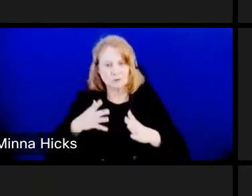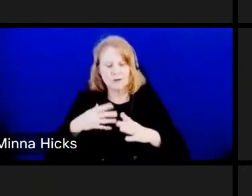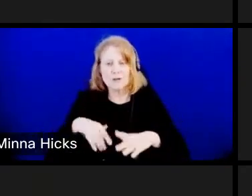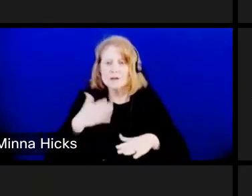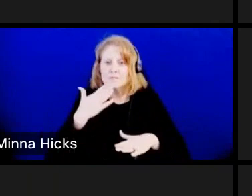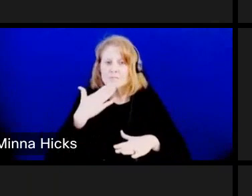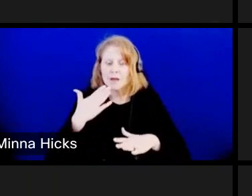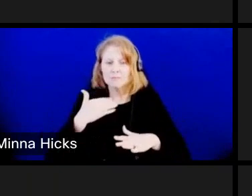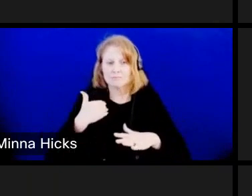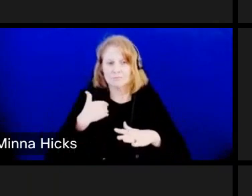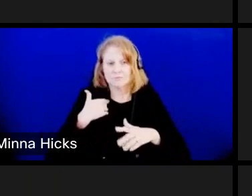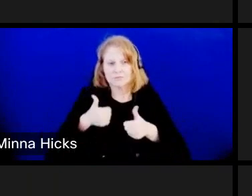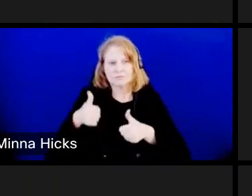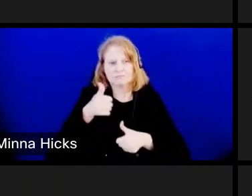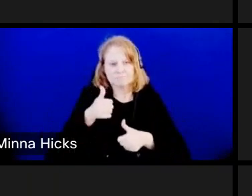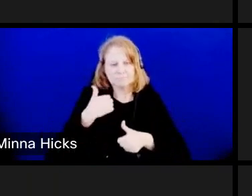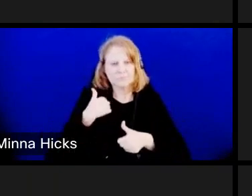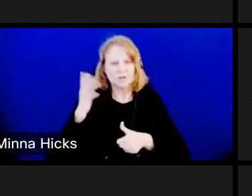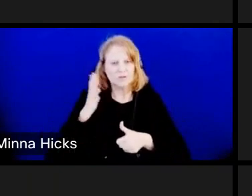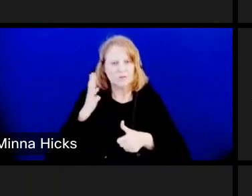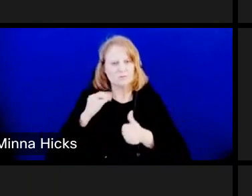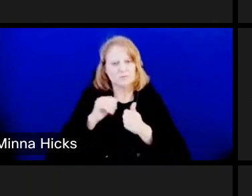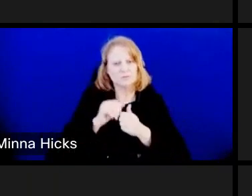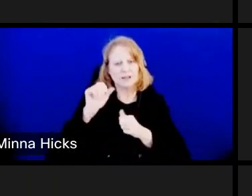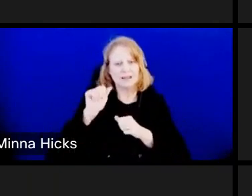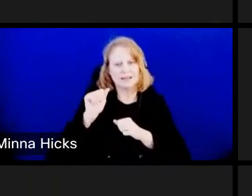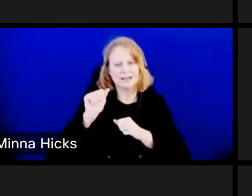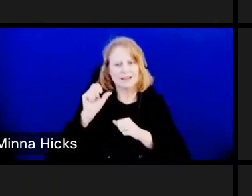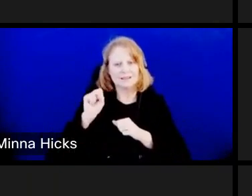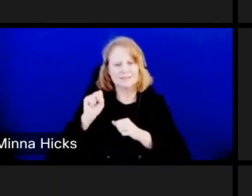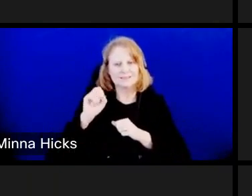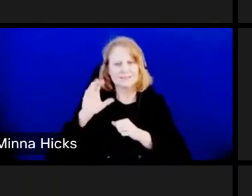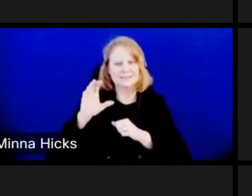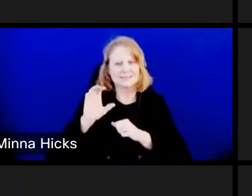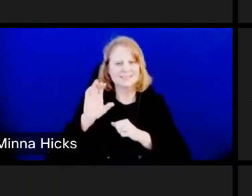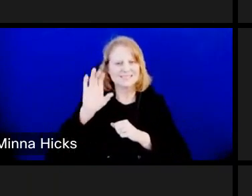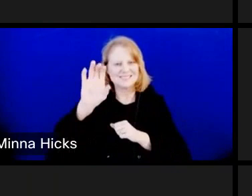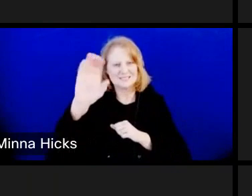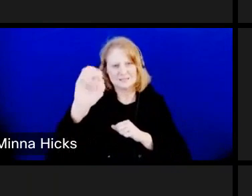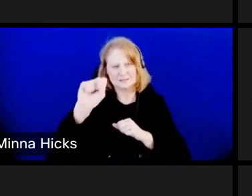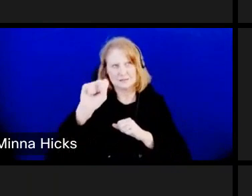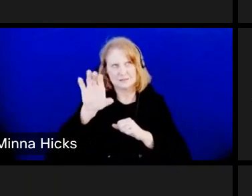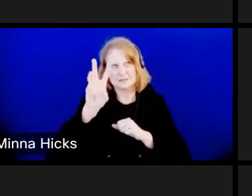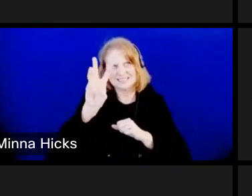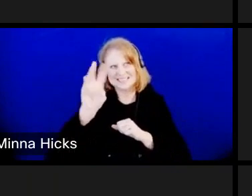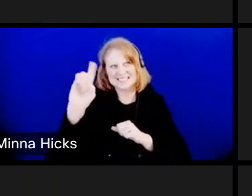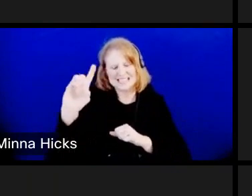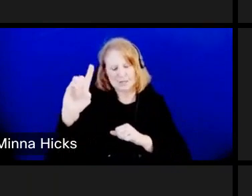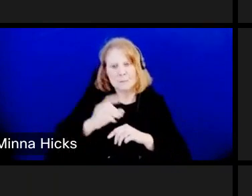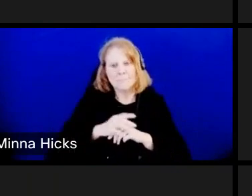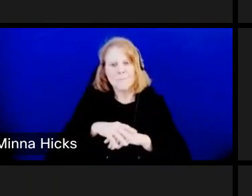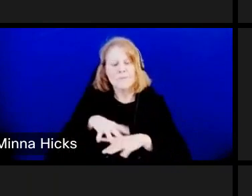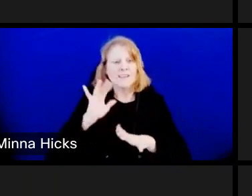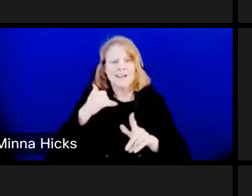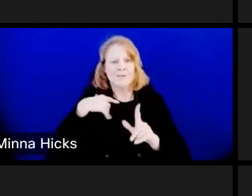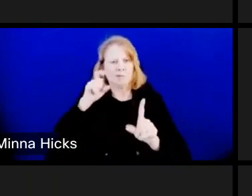So I'm chair of ANC 8F and formerly with ANC 6D. I just have to point out a couple of things here